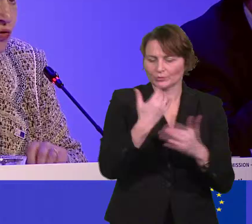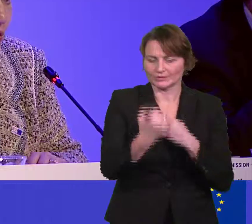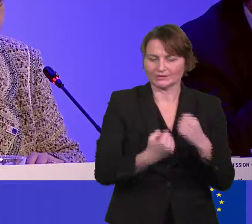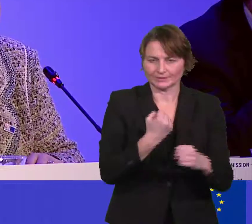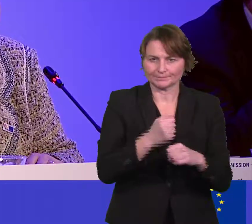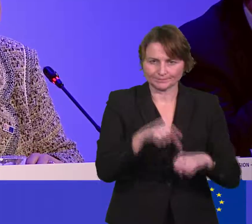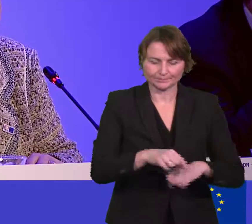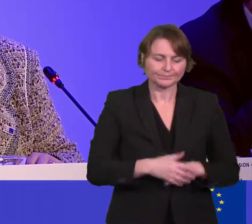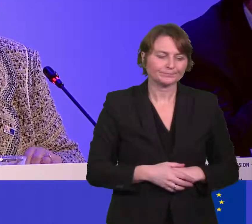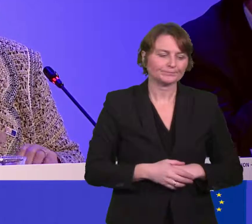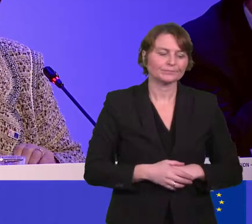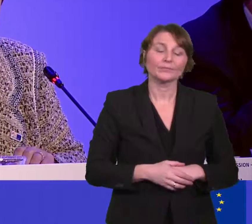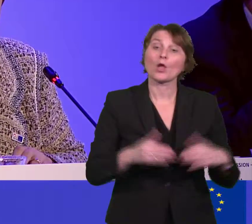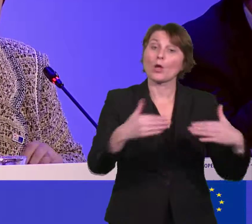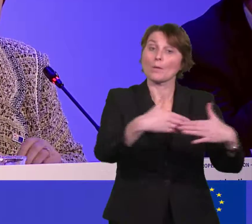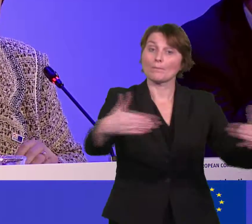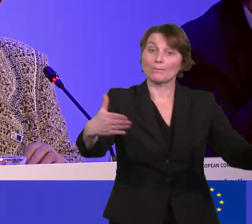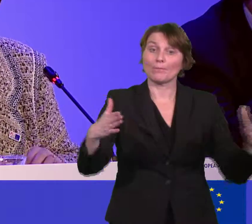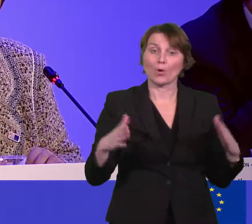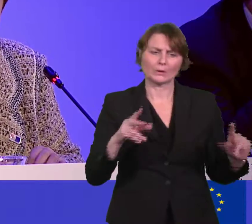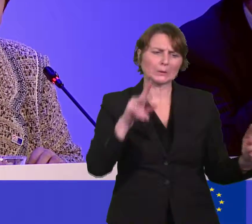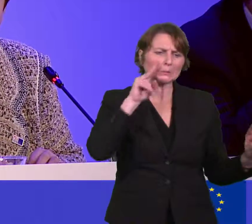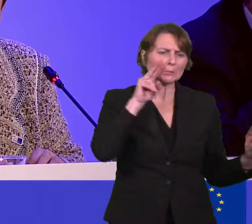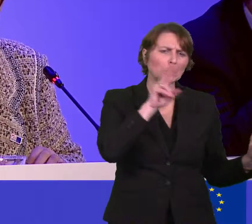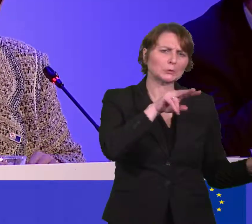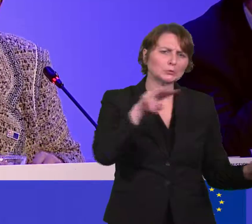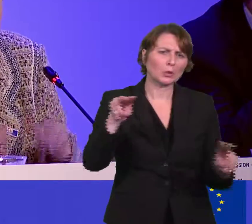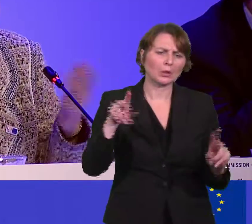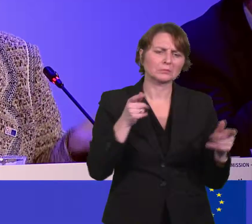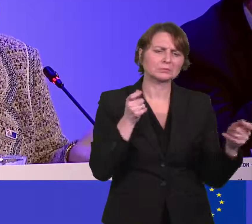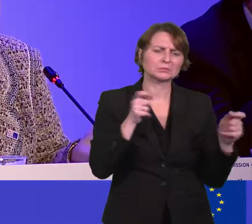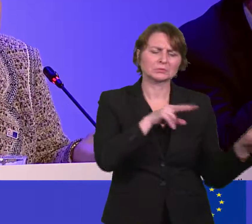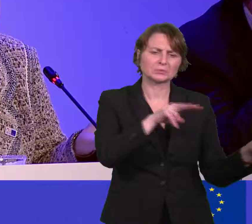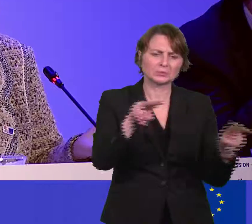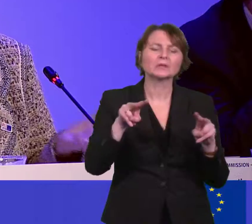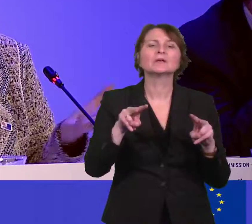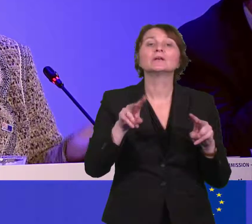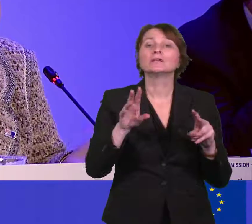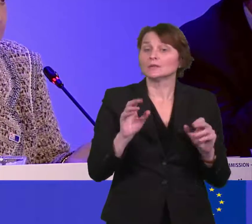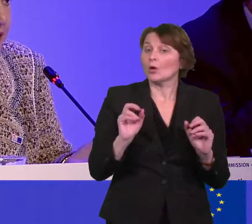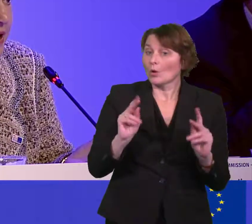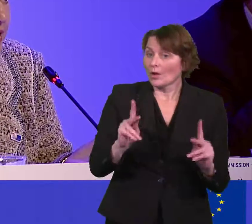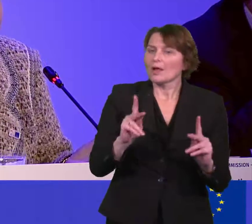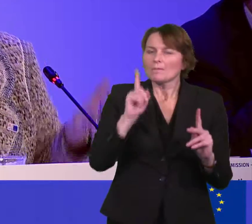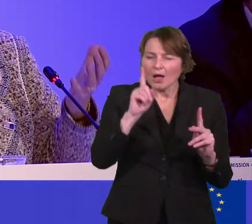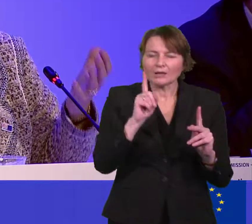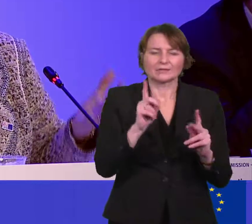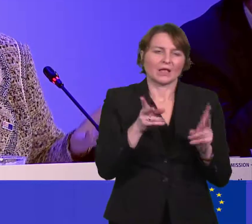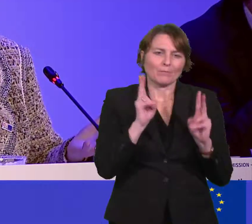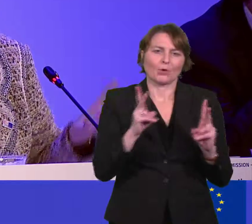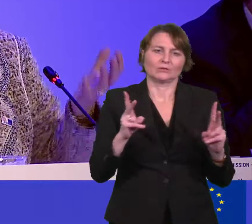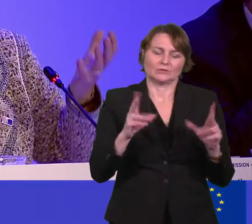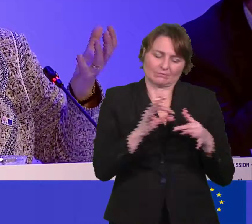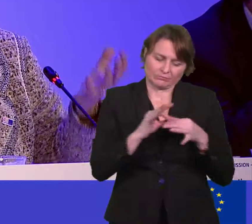border control, I appreciate the comments that have been made supporting the proposal. Of course, it is for us to work together. It is